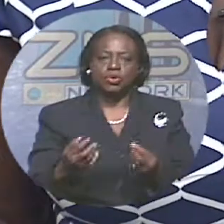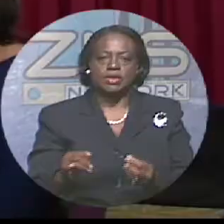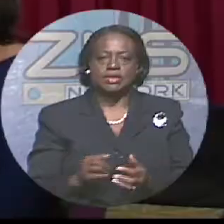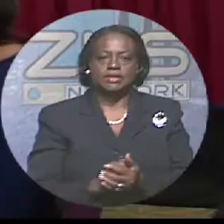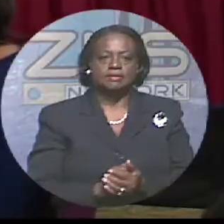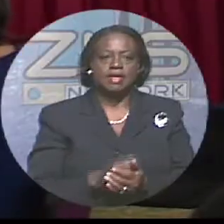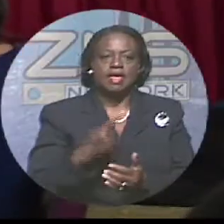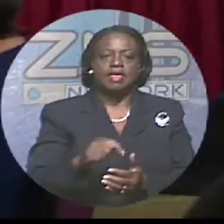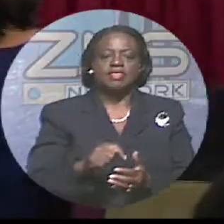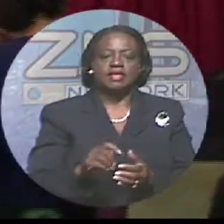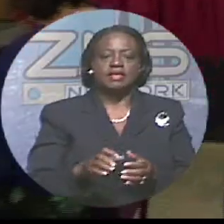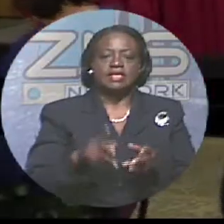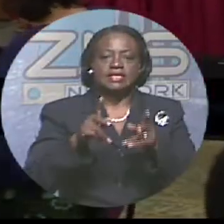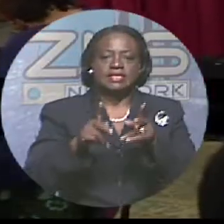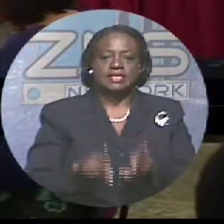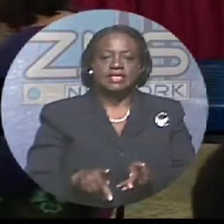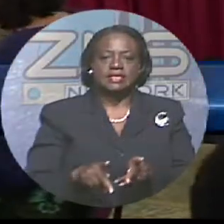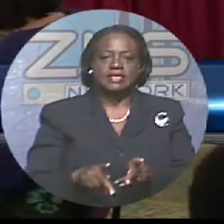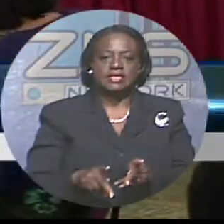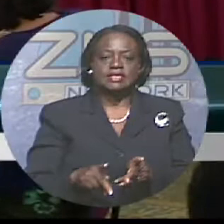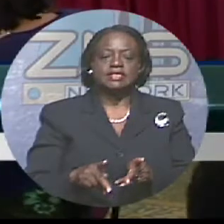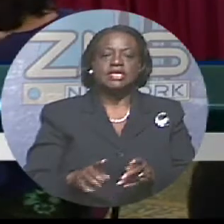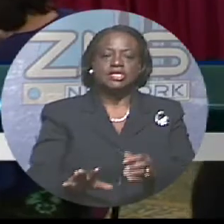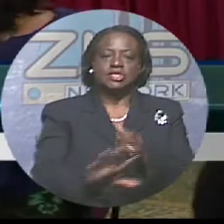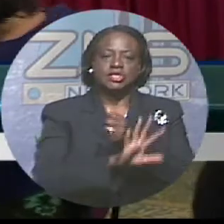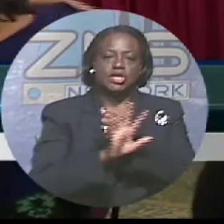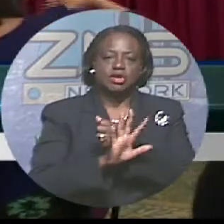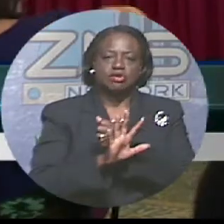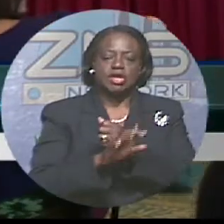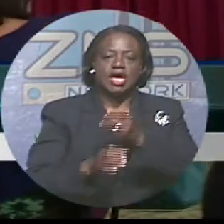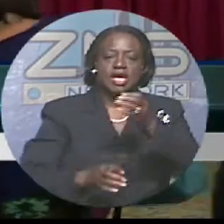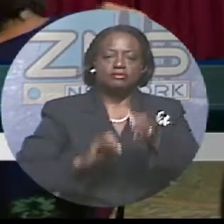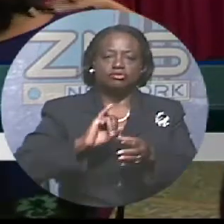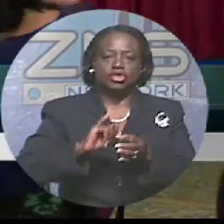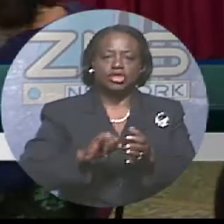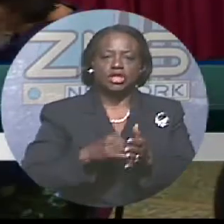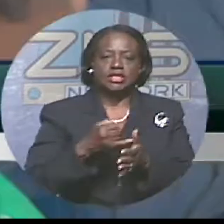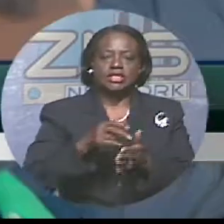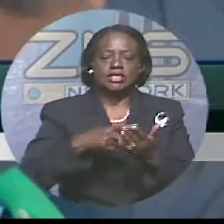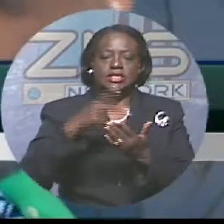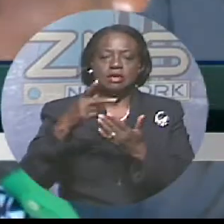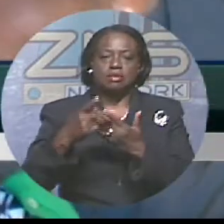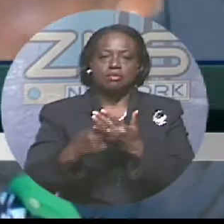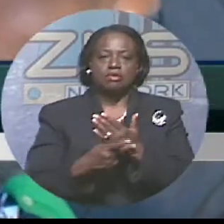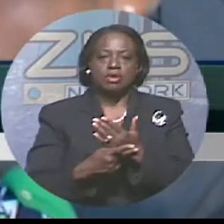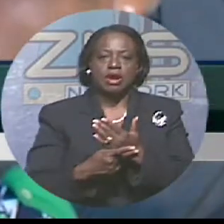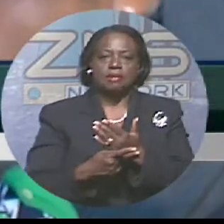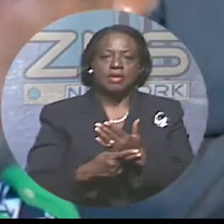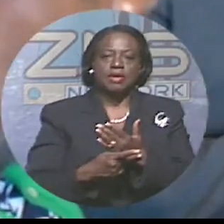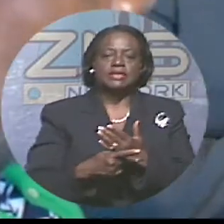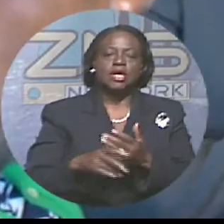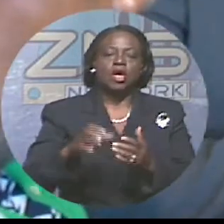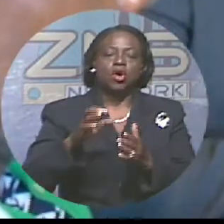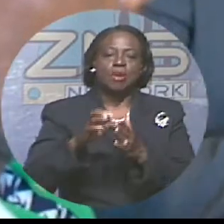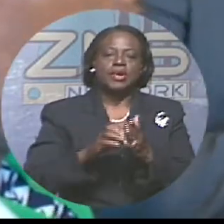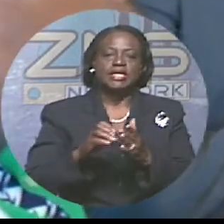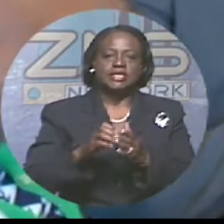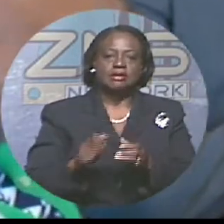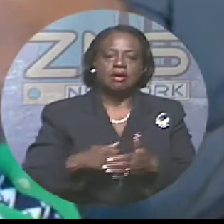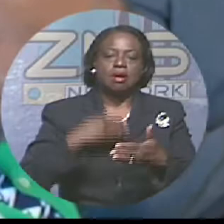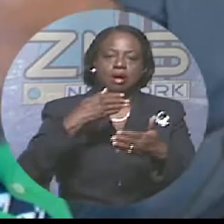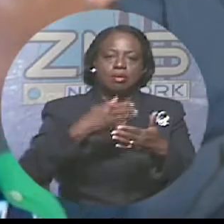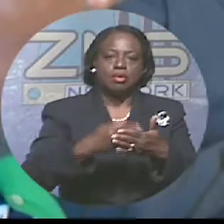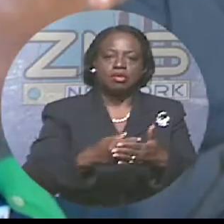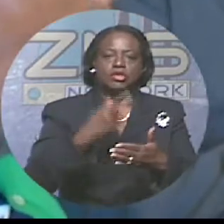The Citizen Security and Justice Program, which aims to reduce crime and violence, is being described as a comprehensive approach the Bahamas needs